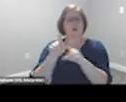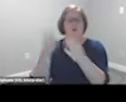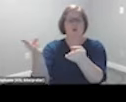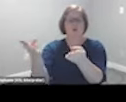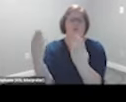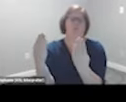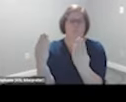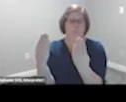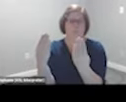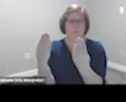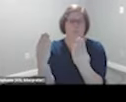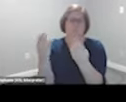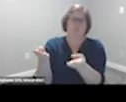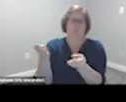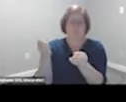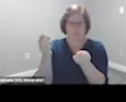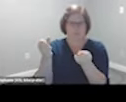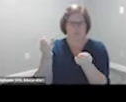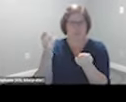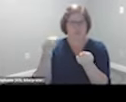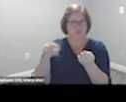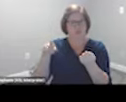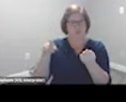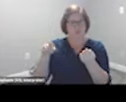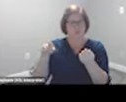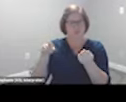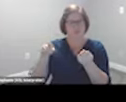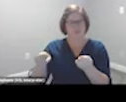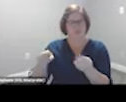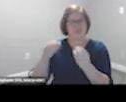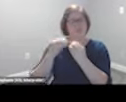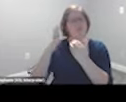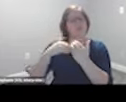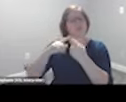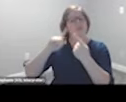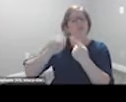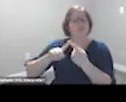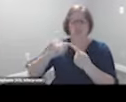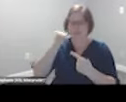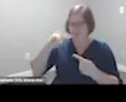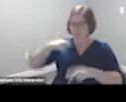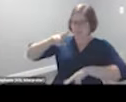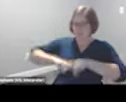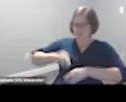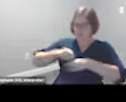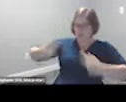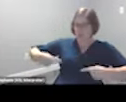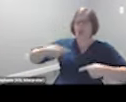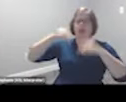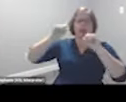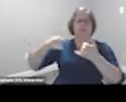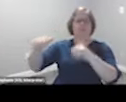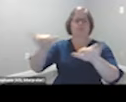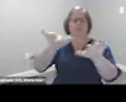that they put it on a slope rather, so that it was easy to reach if you were sitting in a wheelchair. So they've really